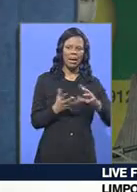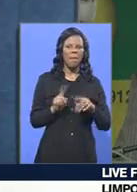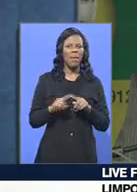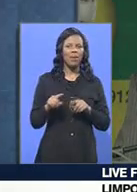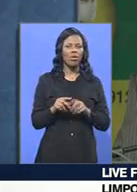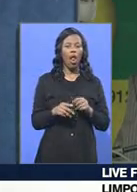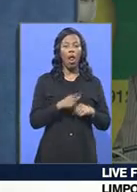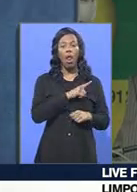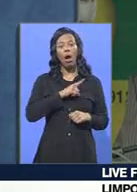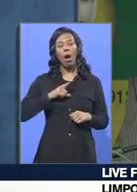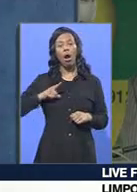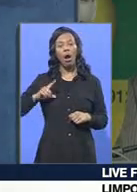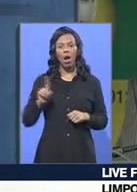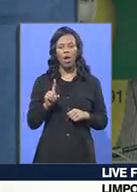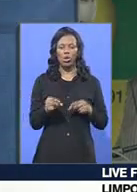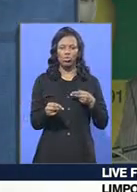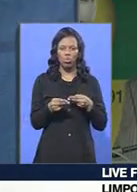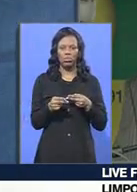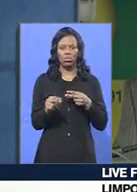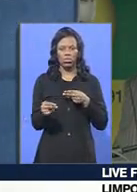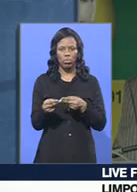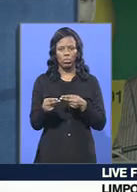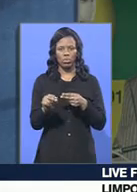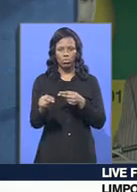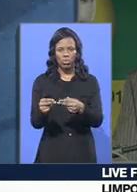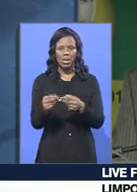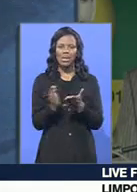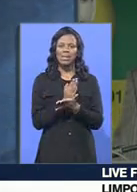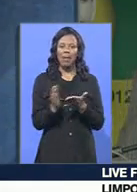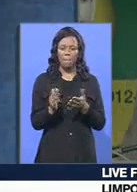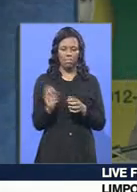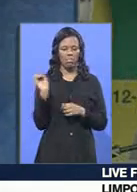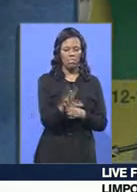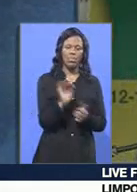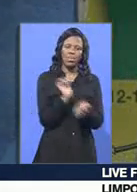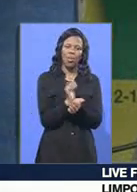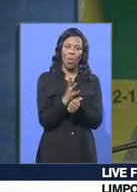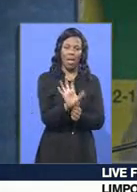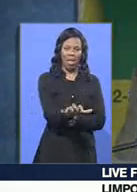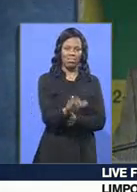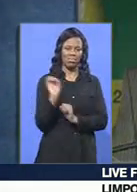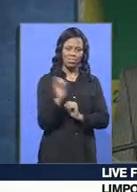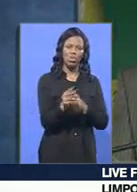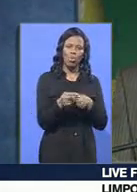prison terms began to leave the island. Their spirits